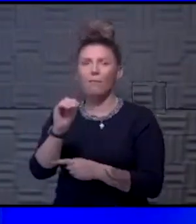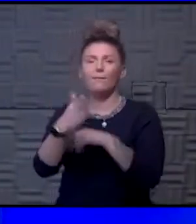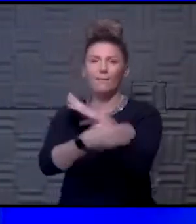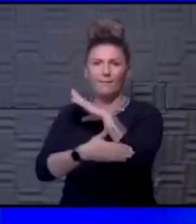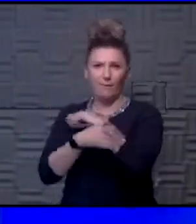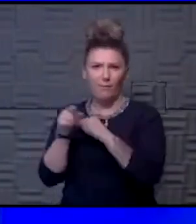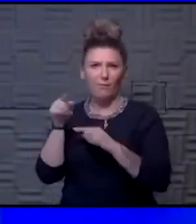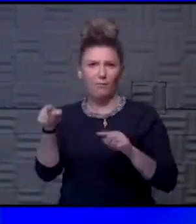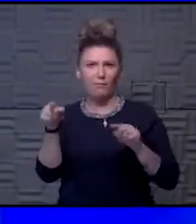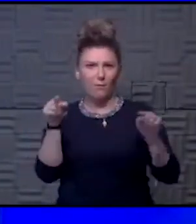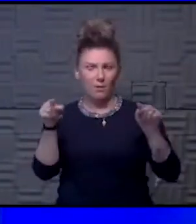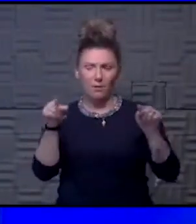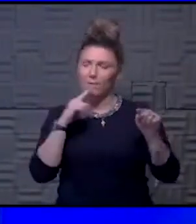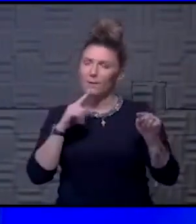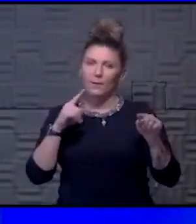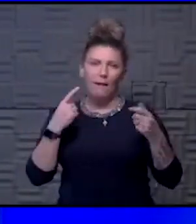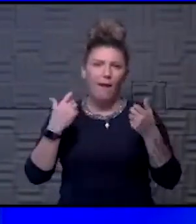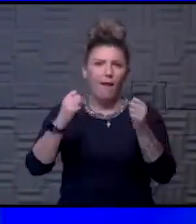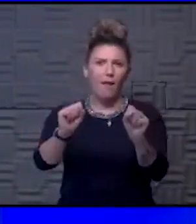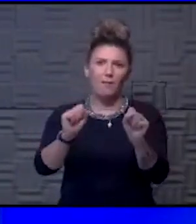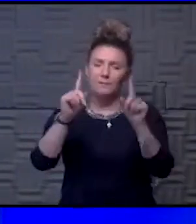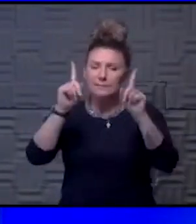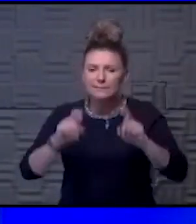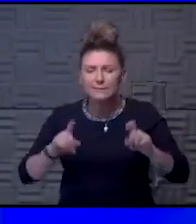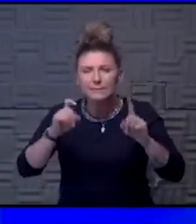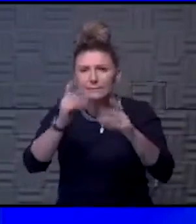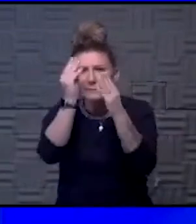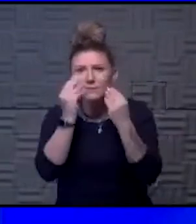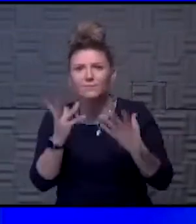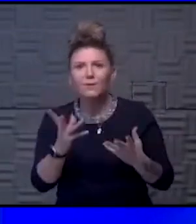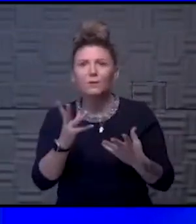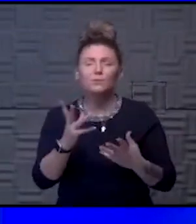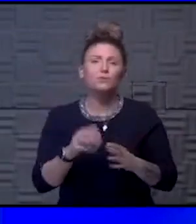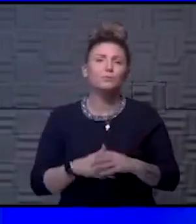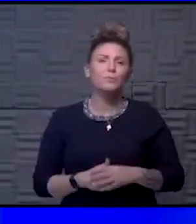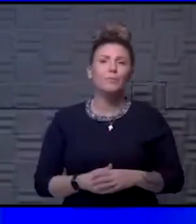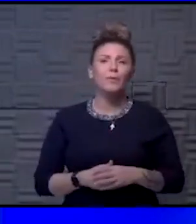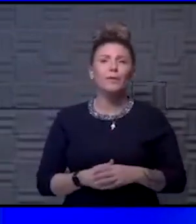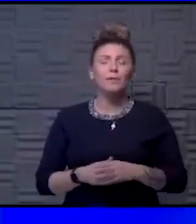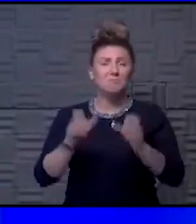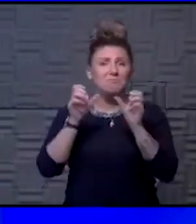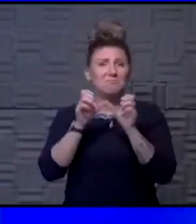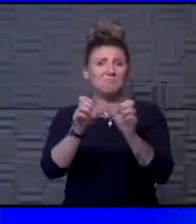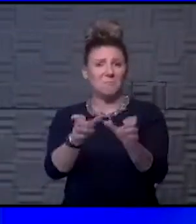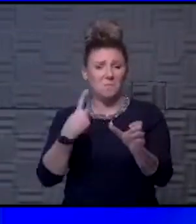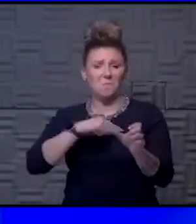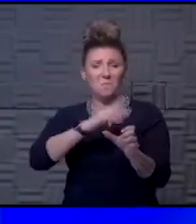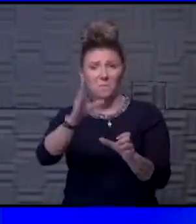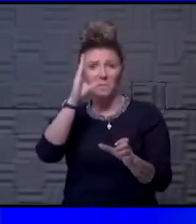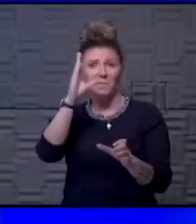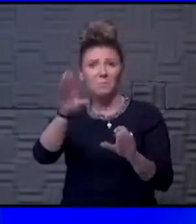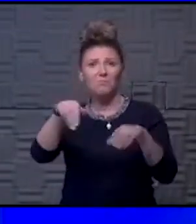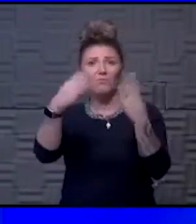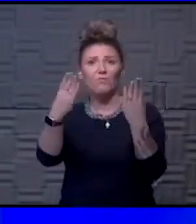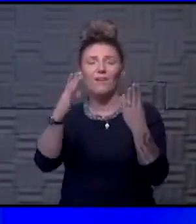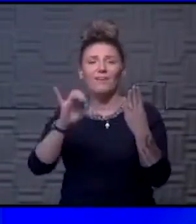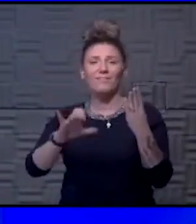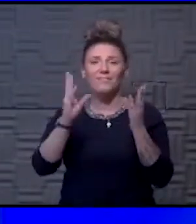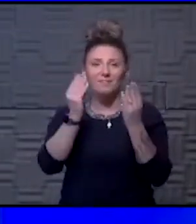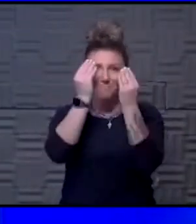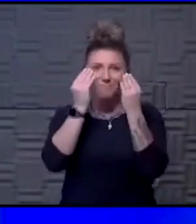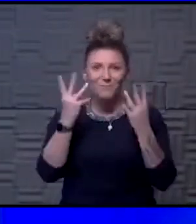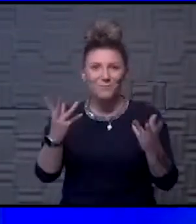the efforts they've taken for testing and information. We will continue to provide that reasonable